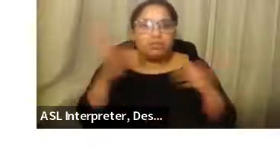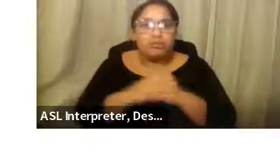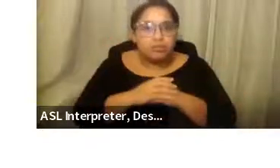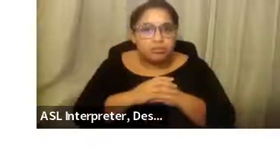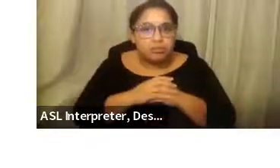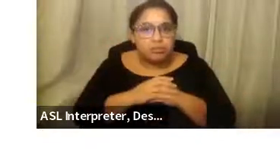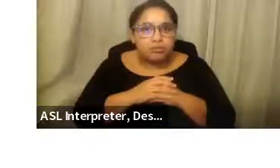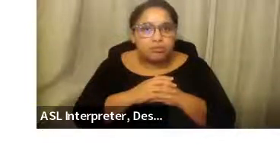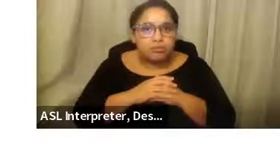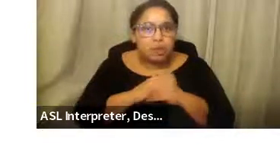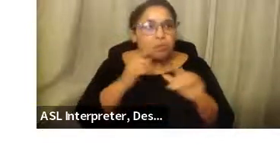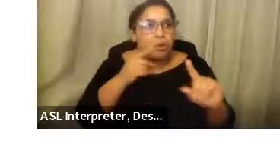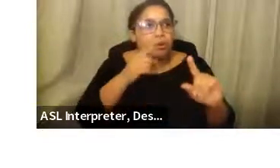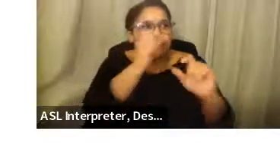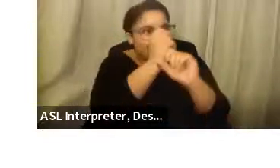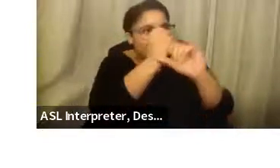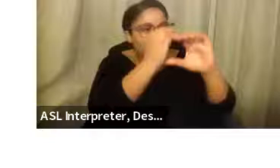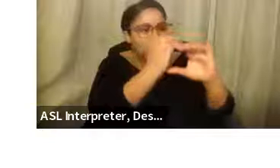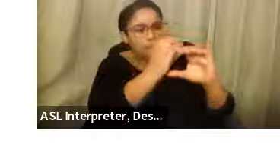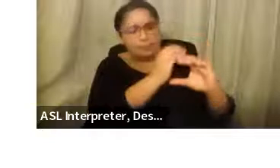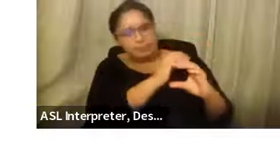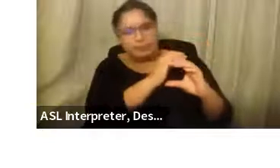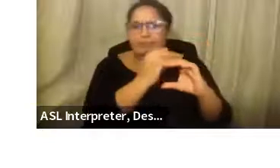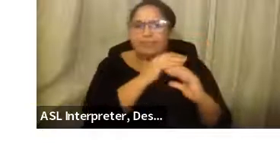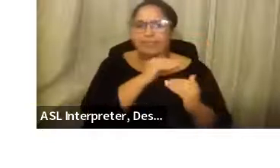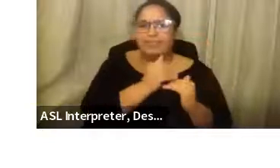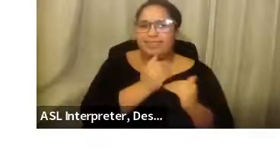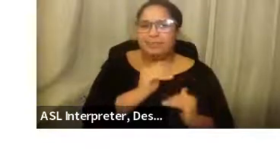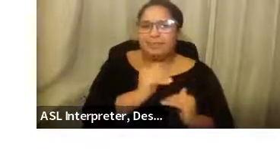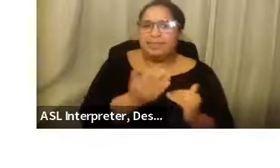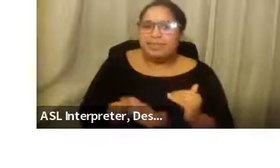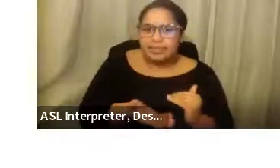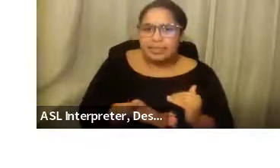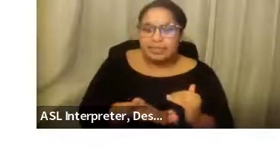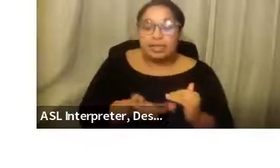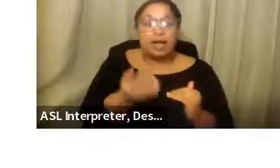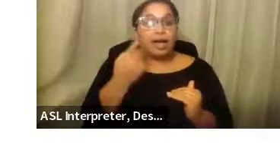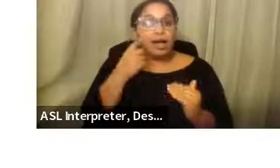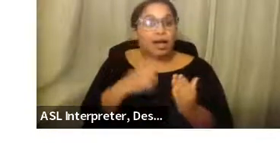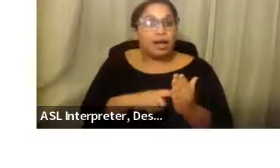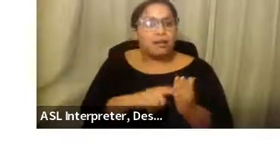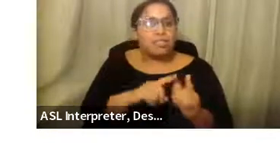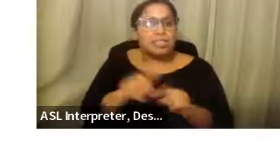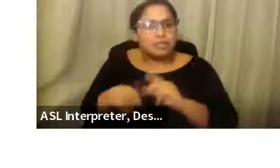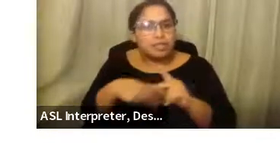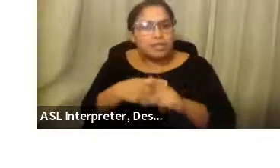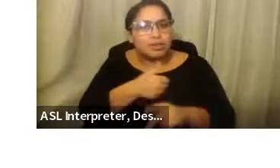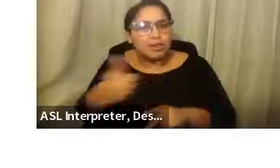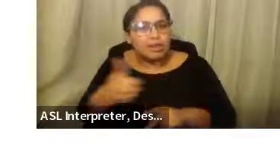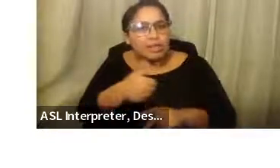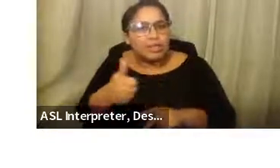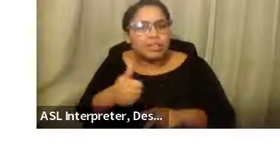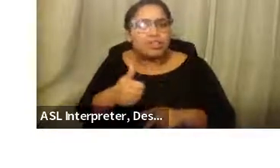limited scope. And what we've seen with the development of different transportation modes, but